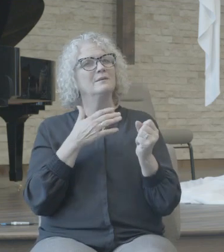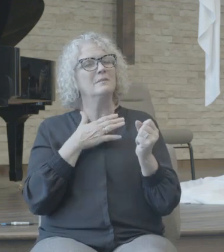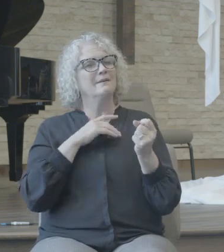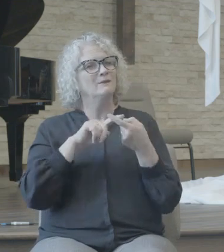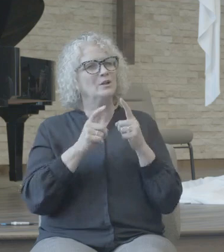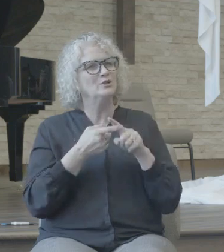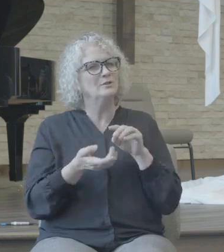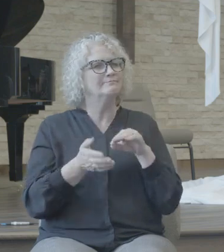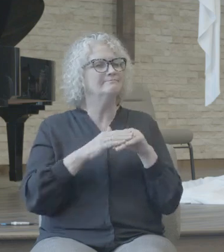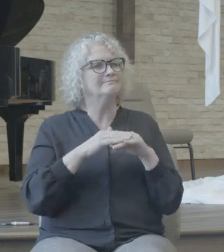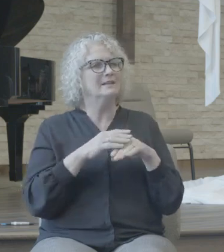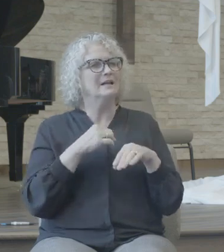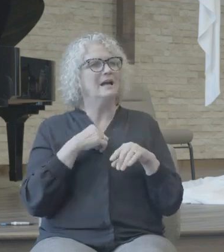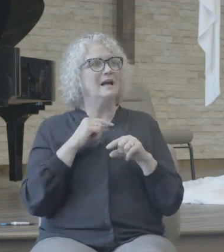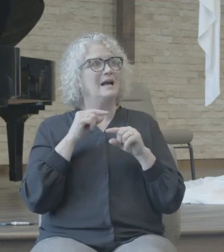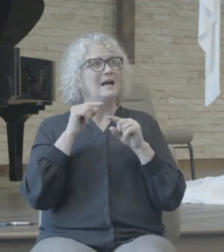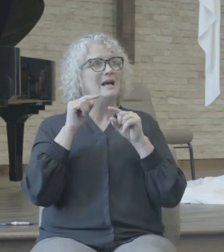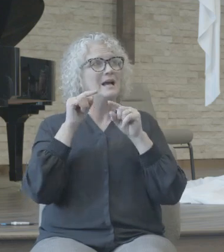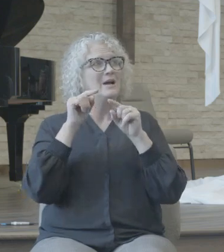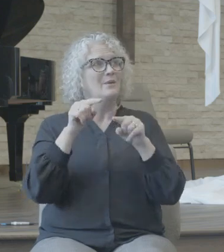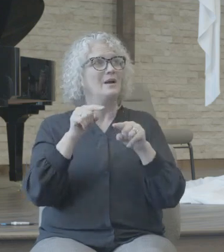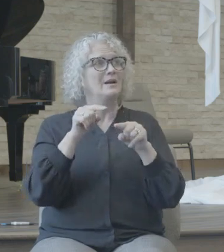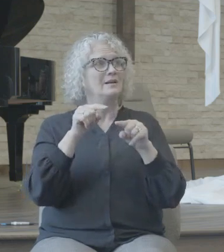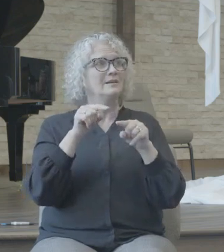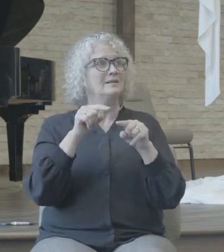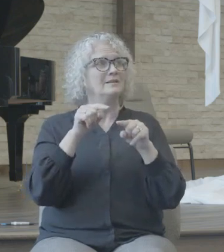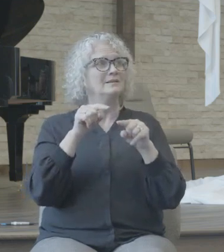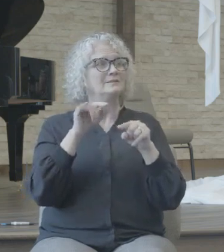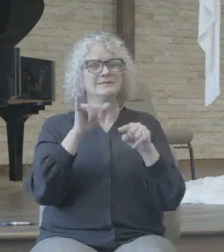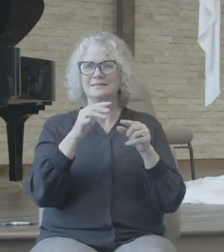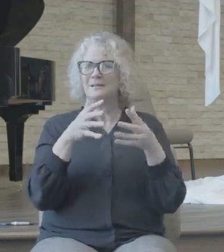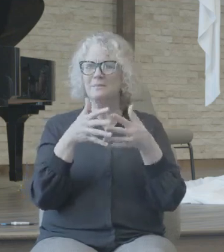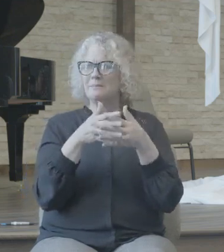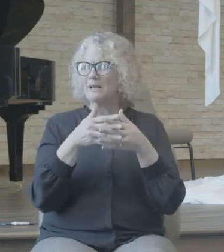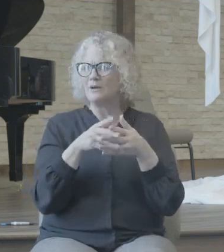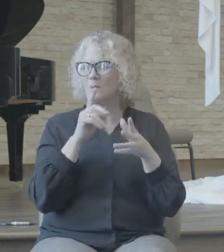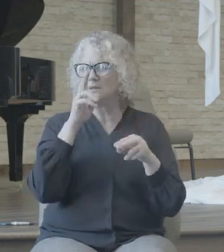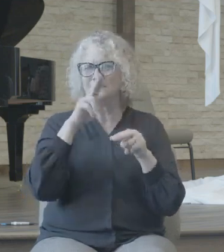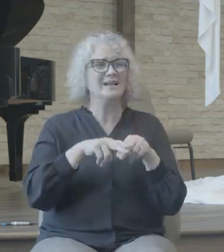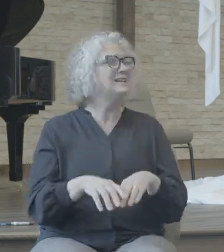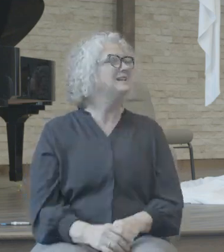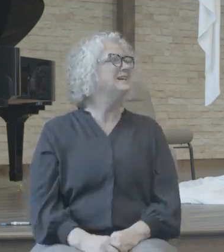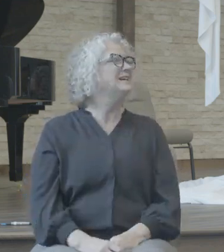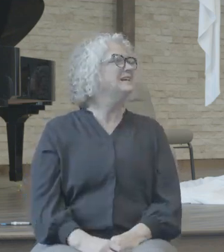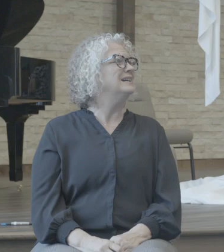got to go on the tallest zip line in North America, which was really, really fun. Here comes Lydia!